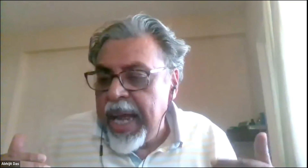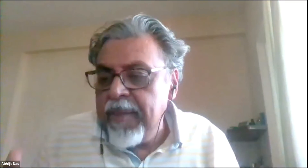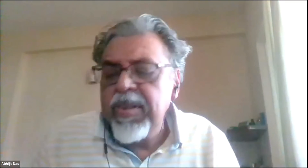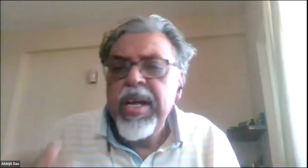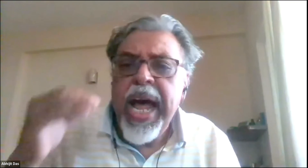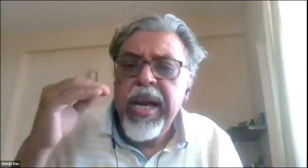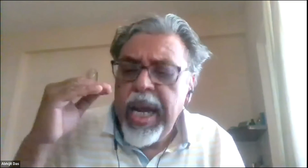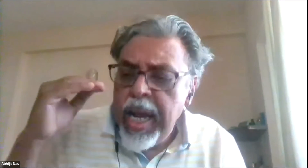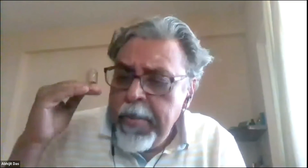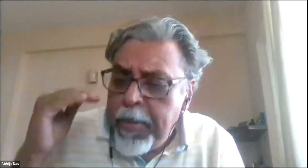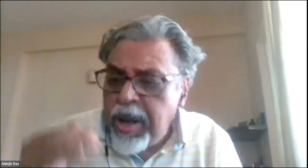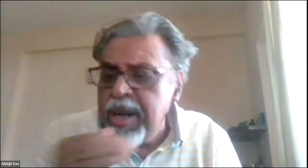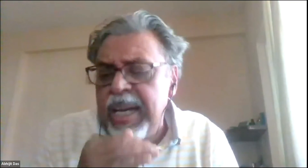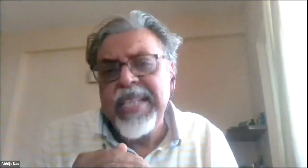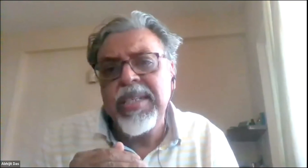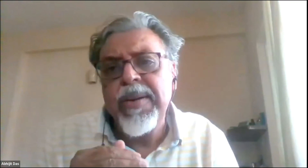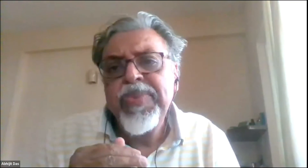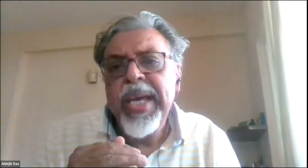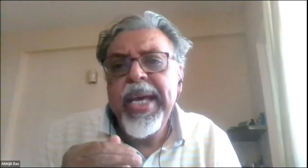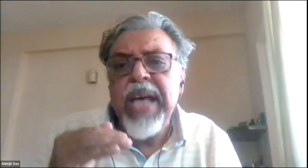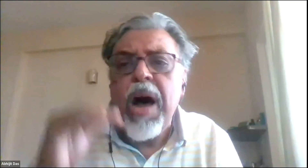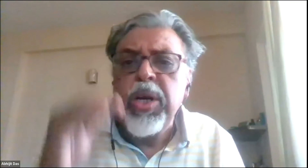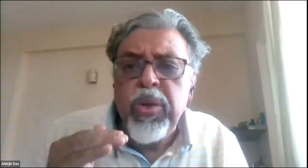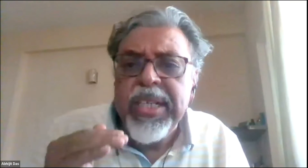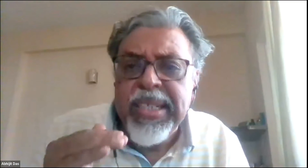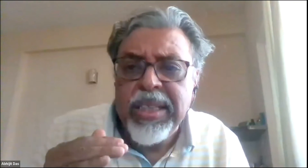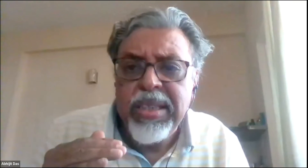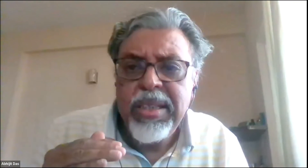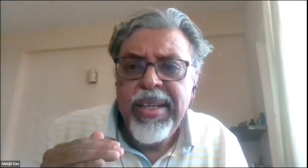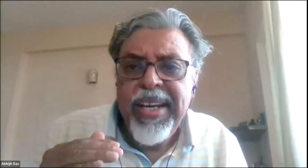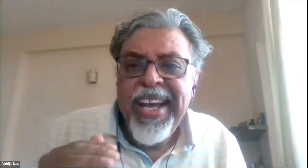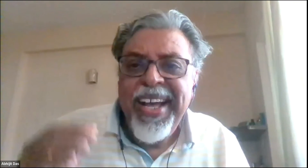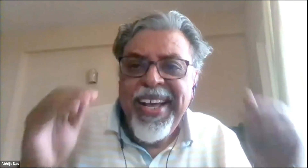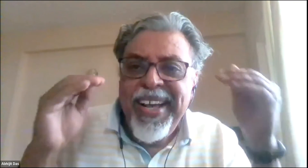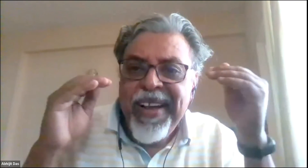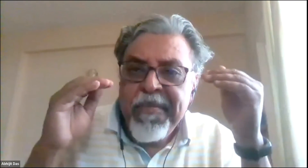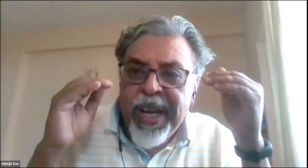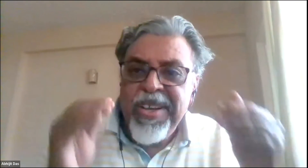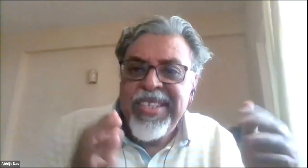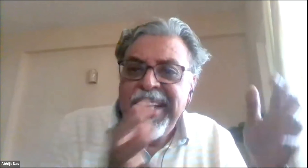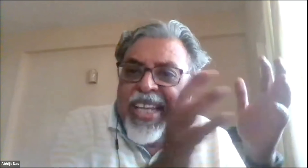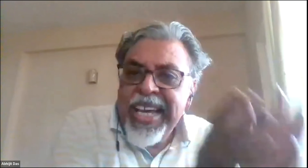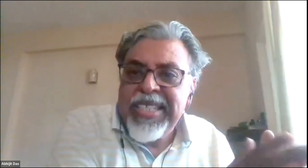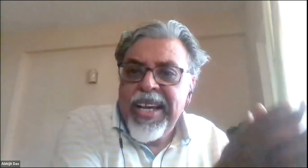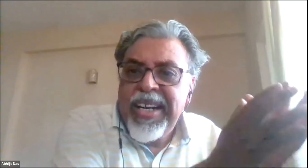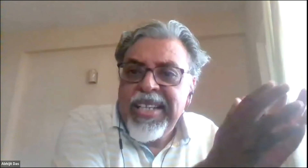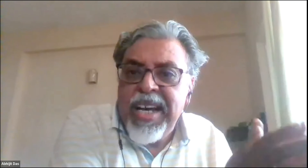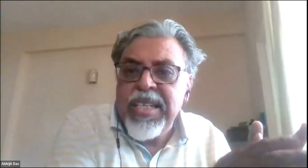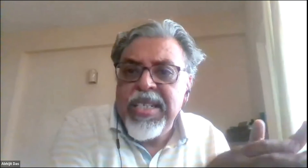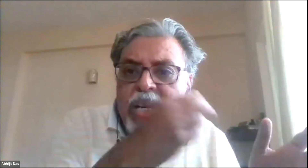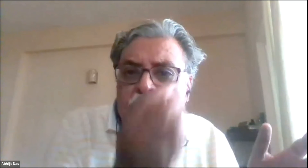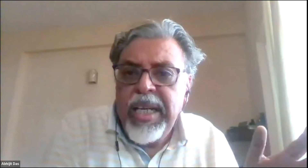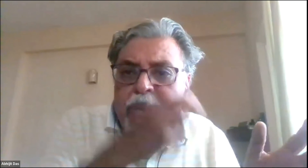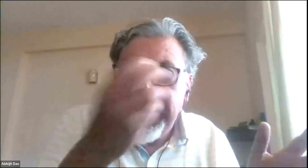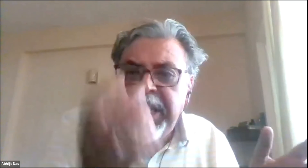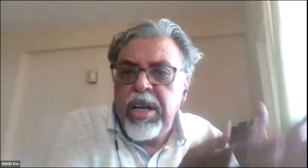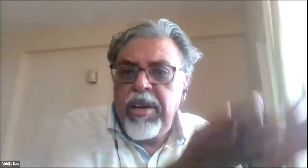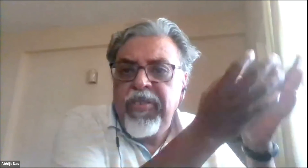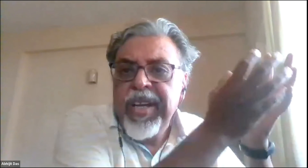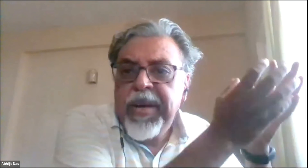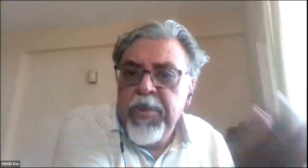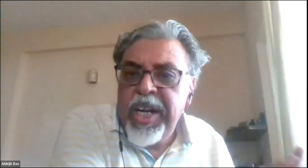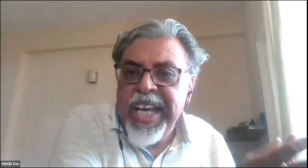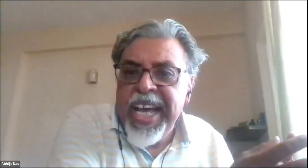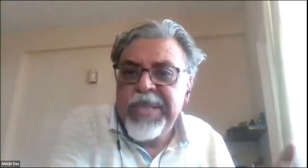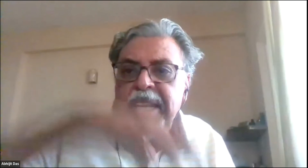that we have. And an important lesson is, how do you do research? Because these research is an interpretation